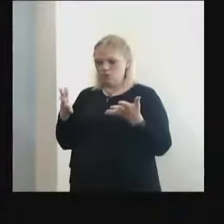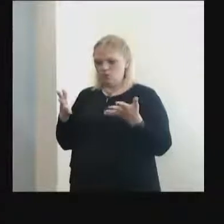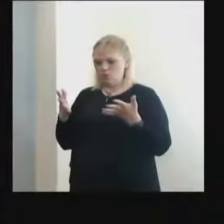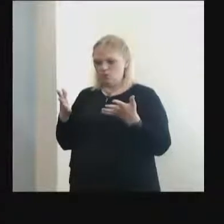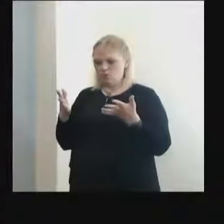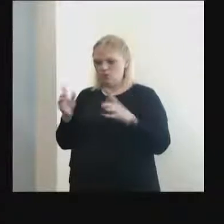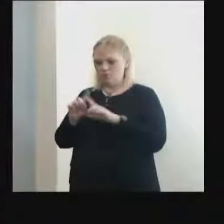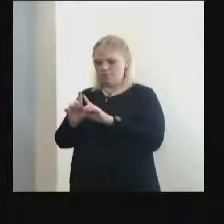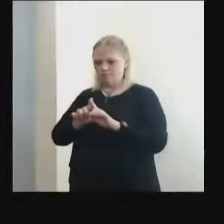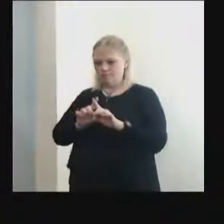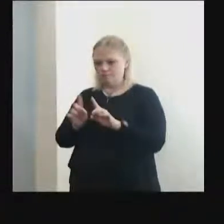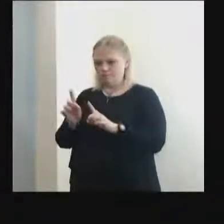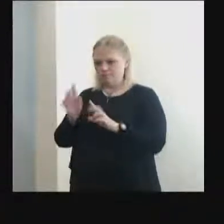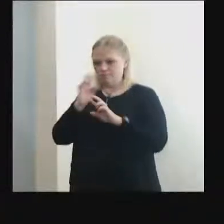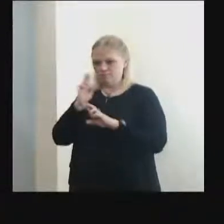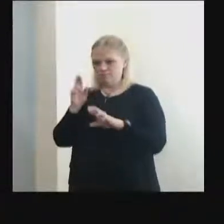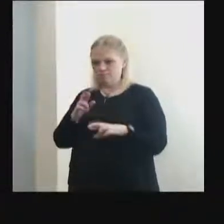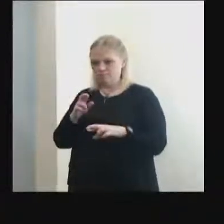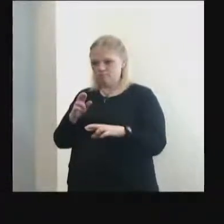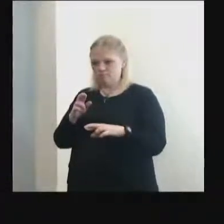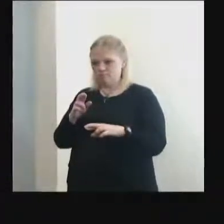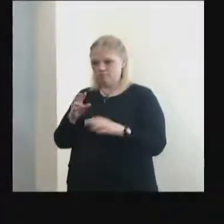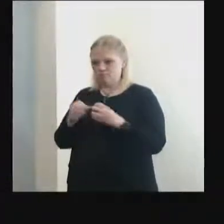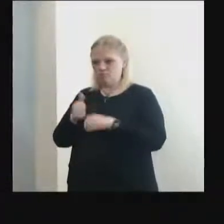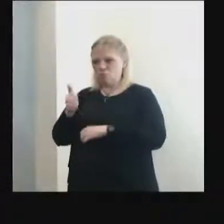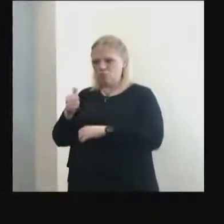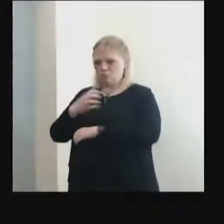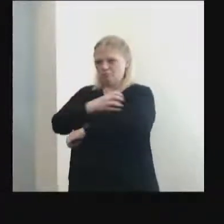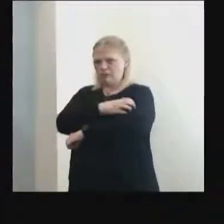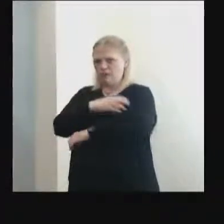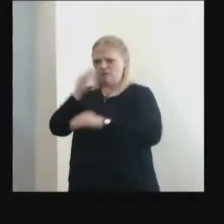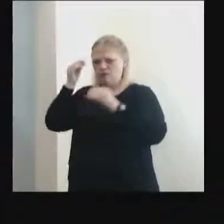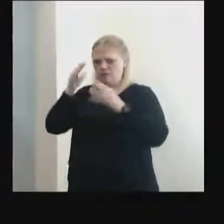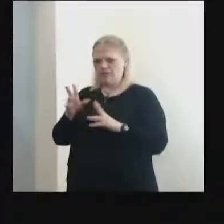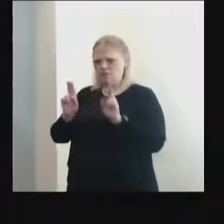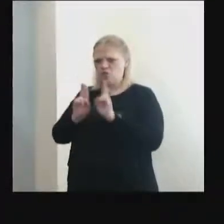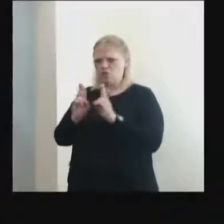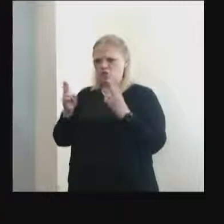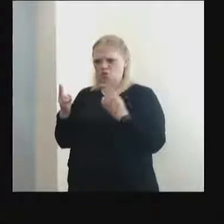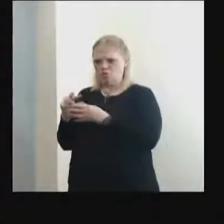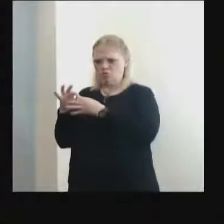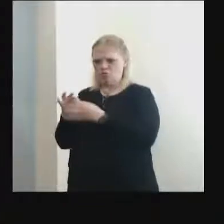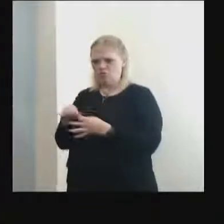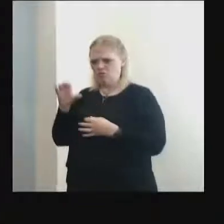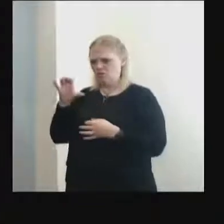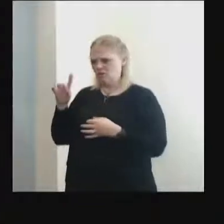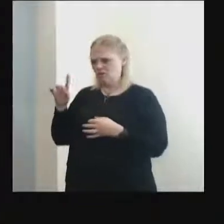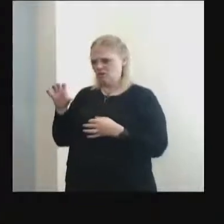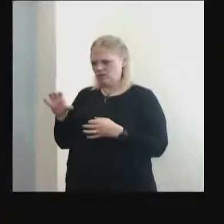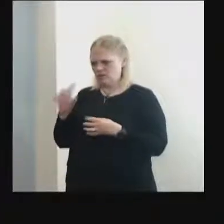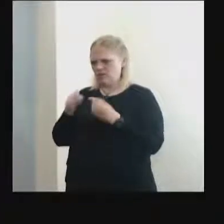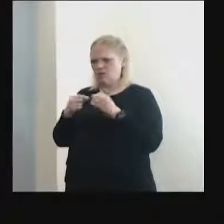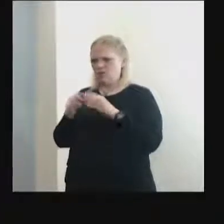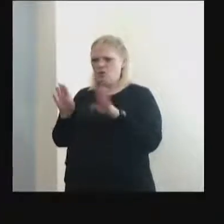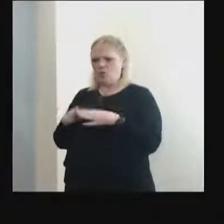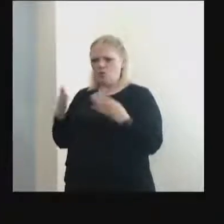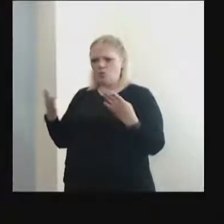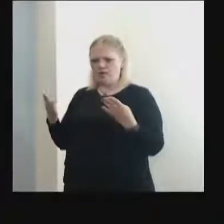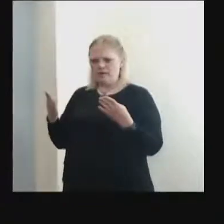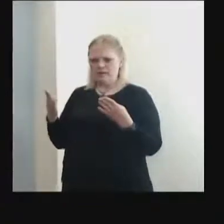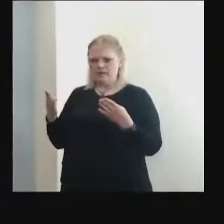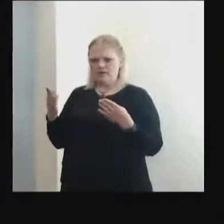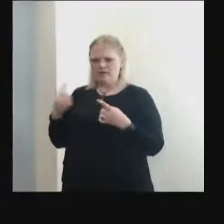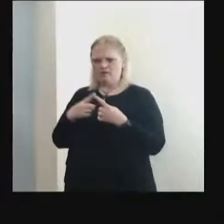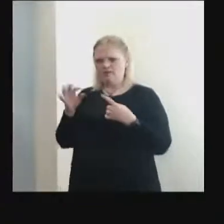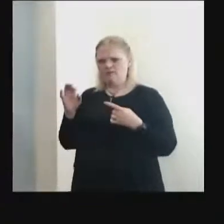reported that one of the most powerful teachers unions apparently lobbied the CDC regarding the wording of reopening guidance back in February. So